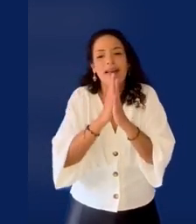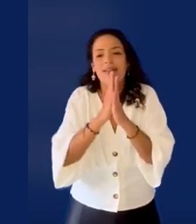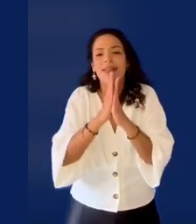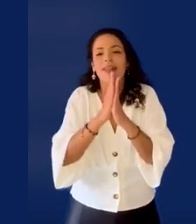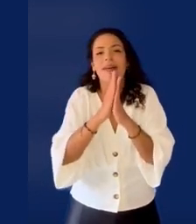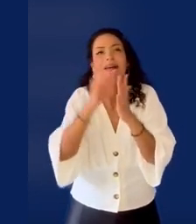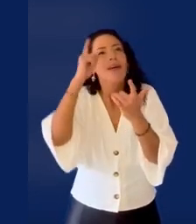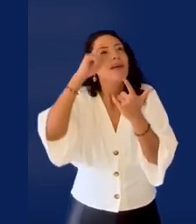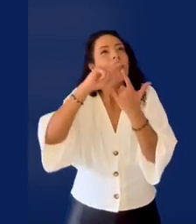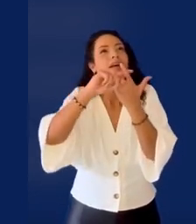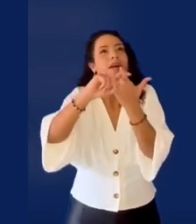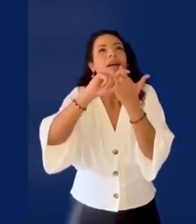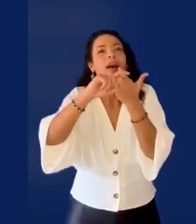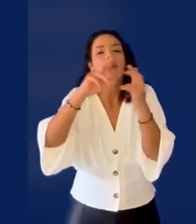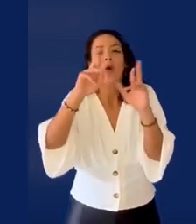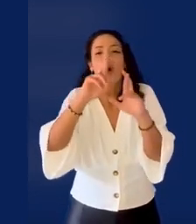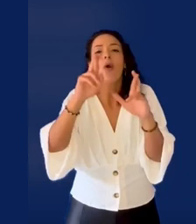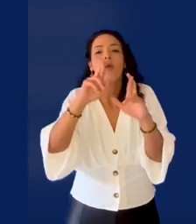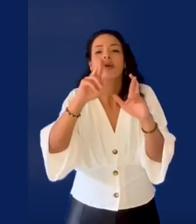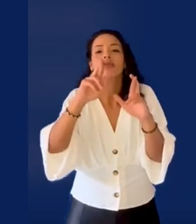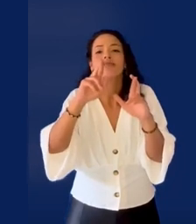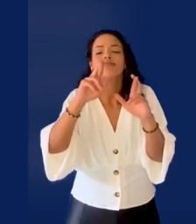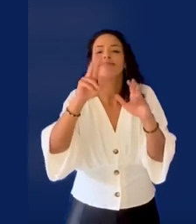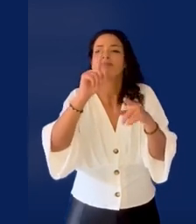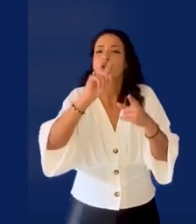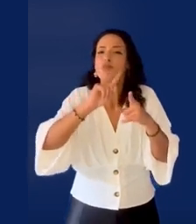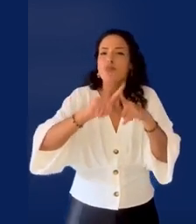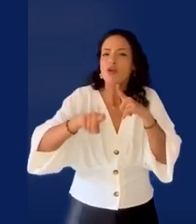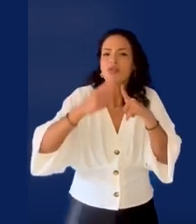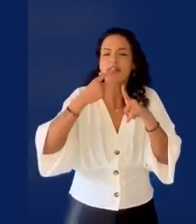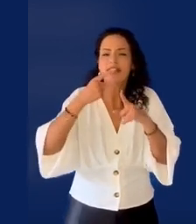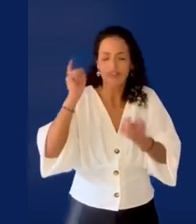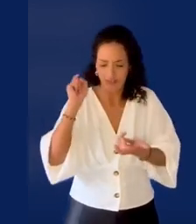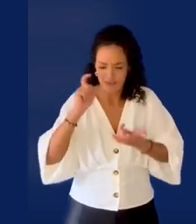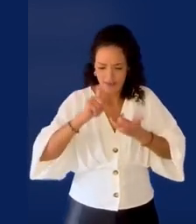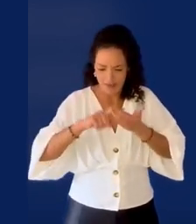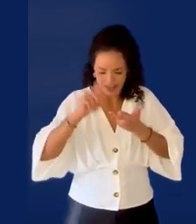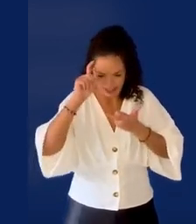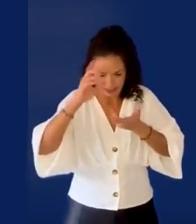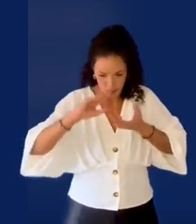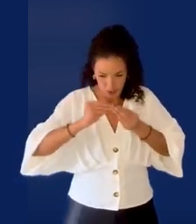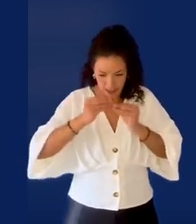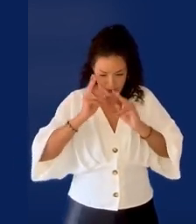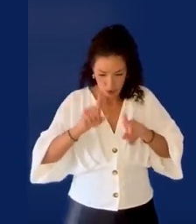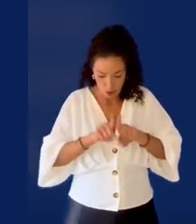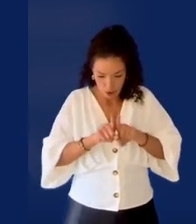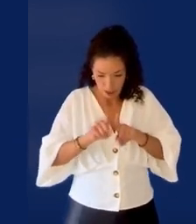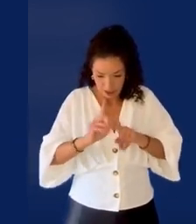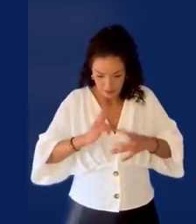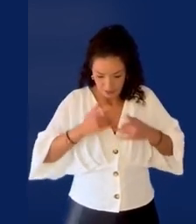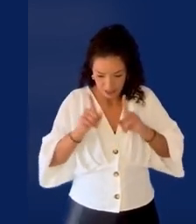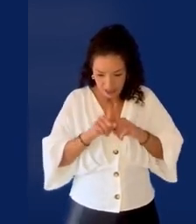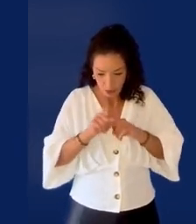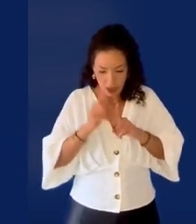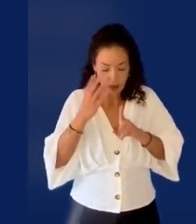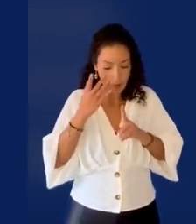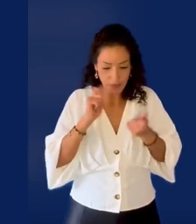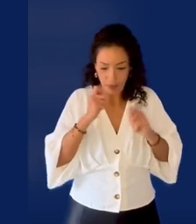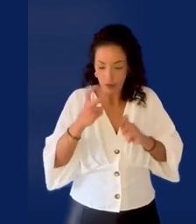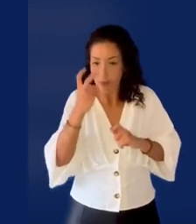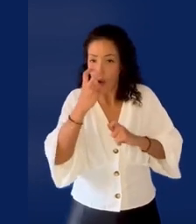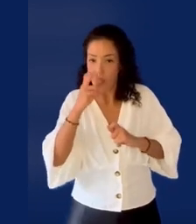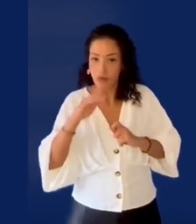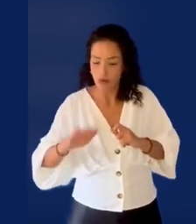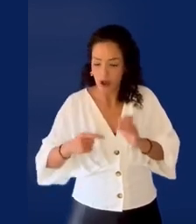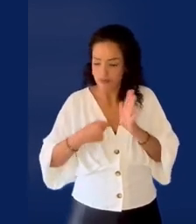see. Many of us have a fixed idea of what creativity looks and feels like. As we grow older, enter adolescence